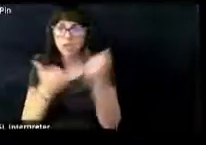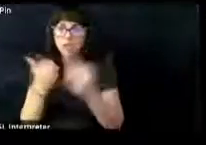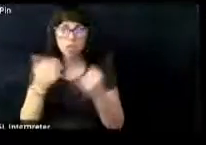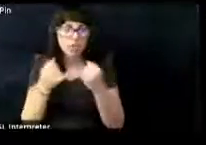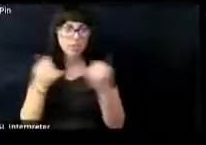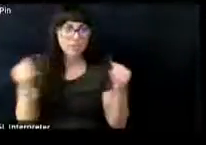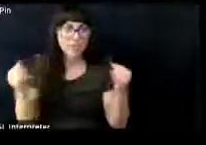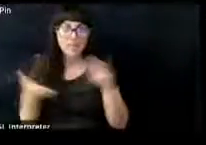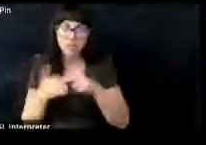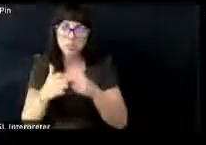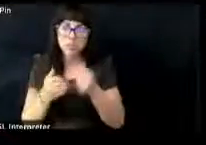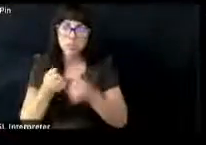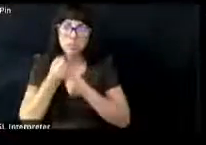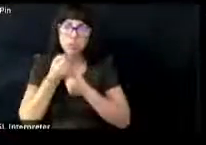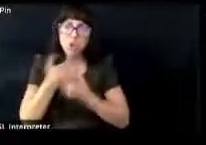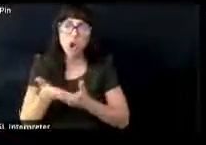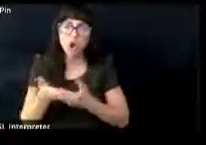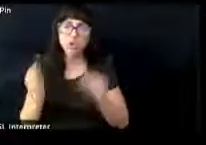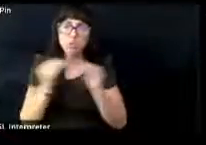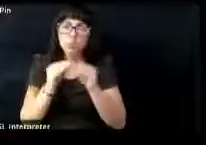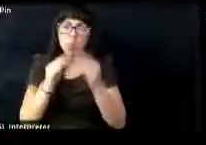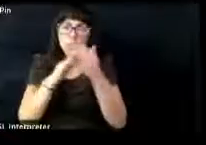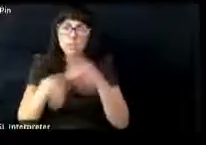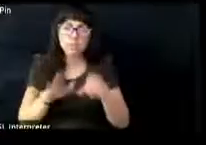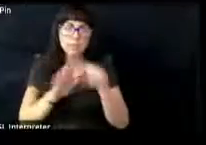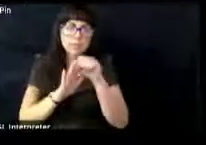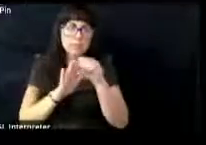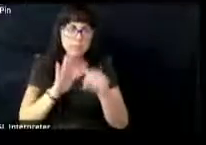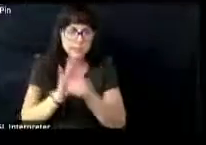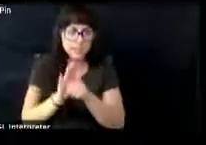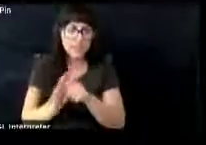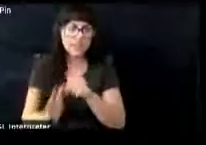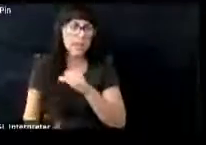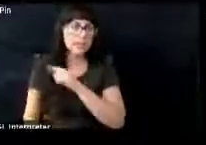split state legislative or congressional districts